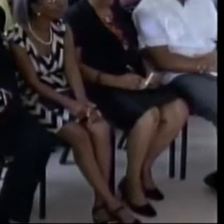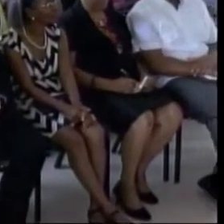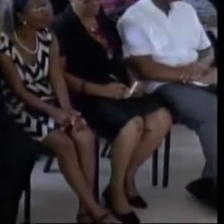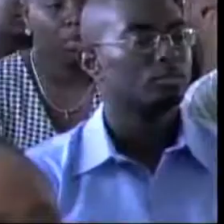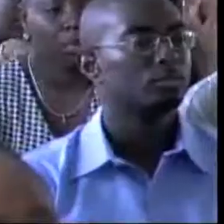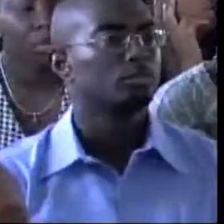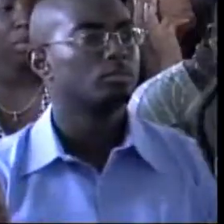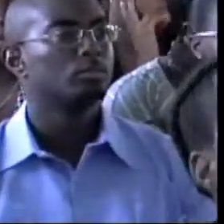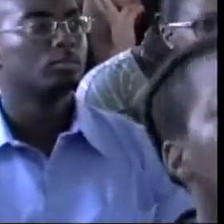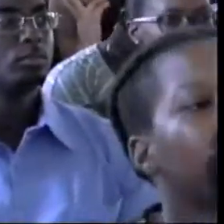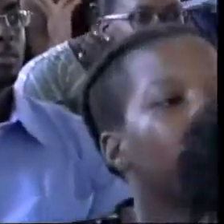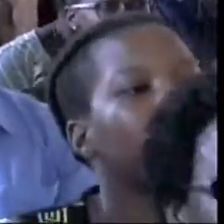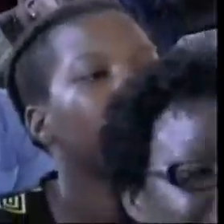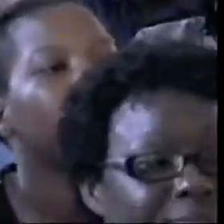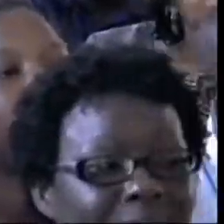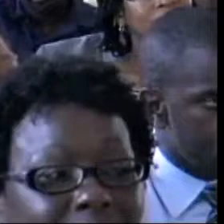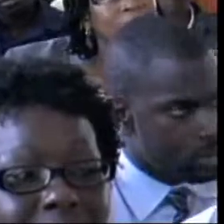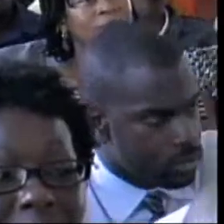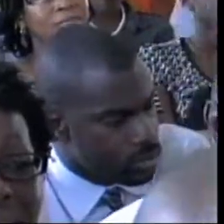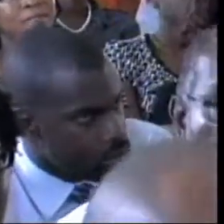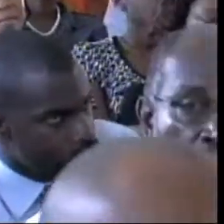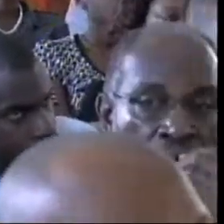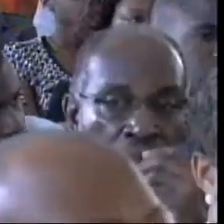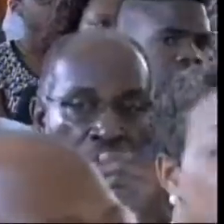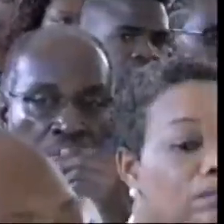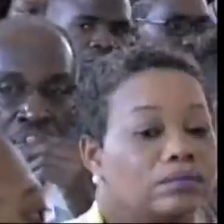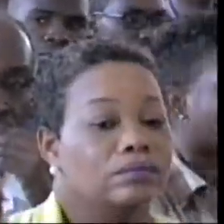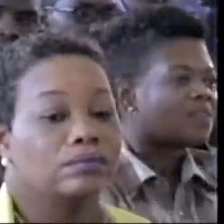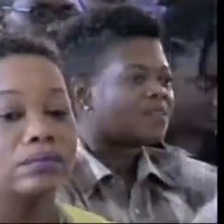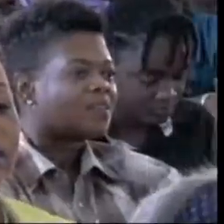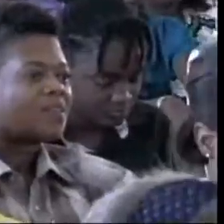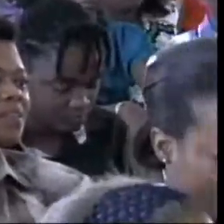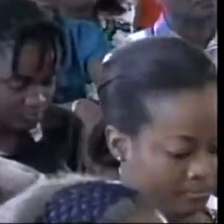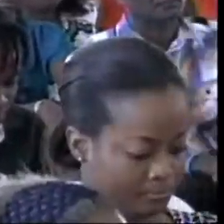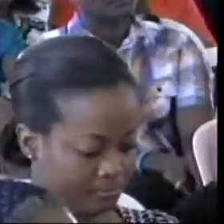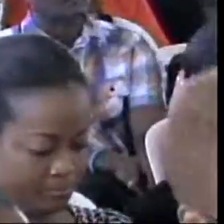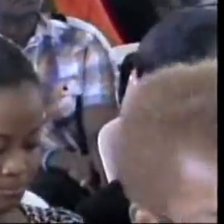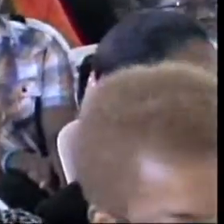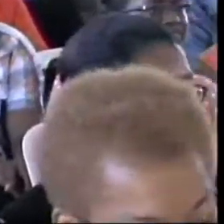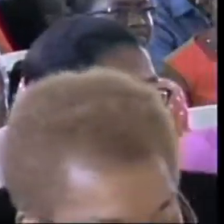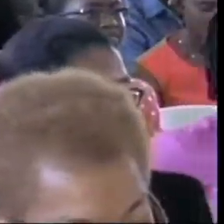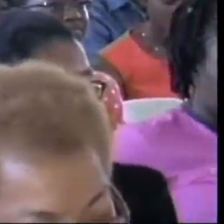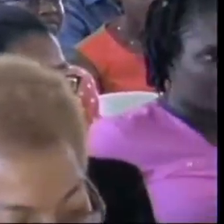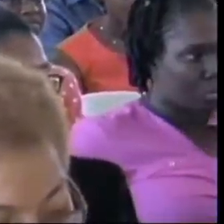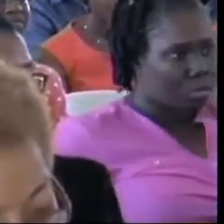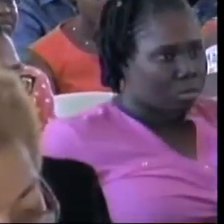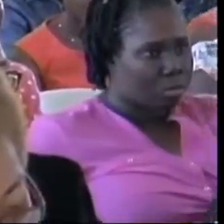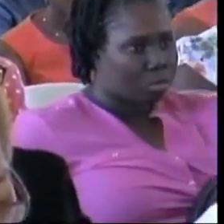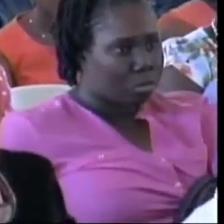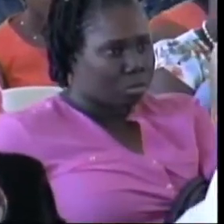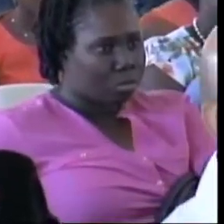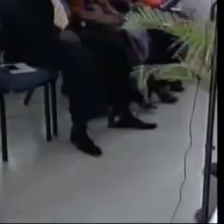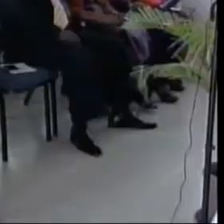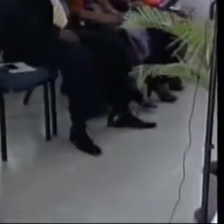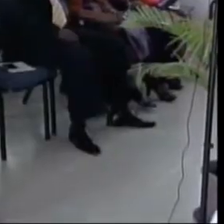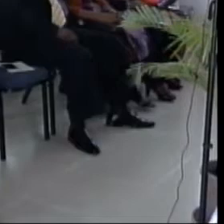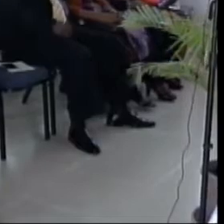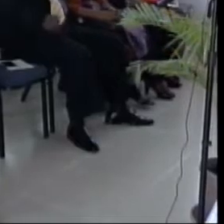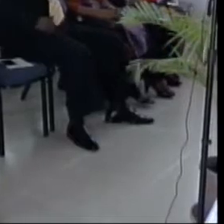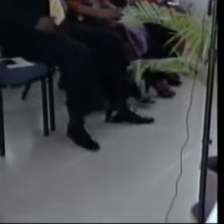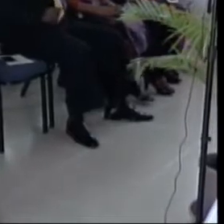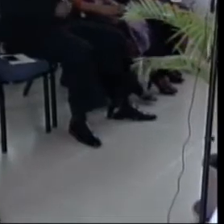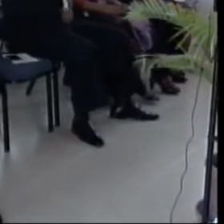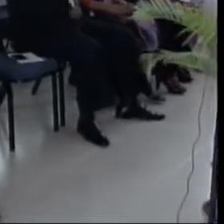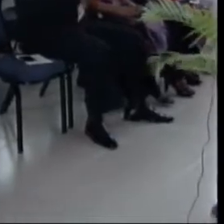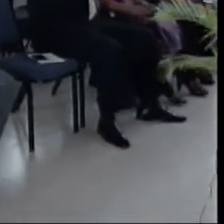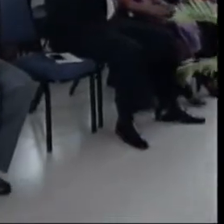are promoted to other roles within the education system. Minister of Education Ronald Jones provided some insight into the proposal